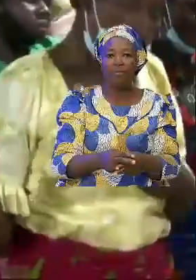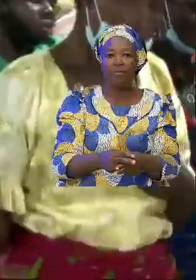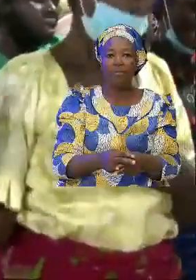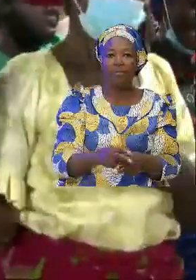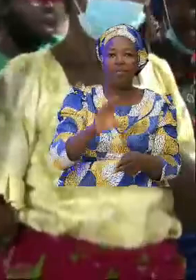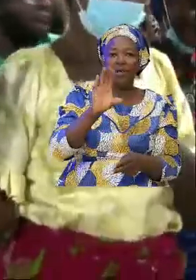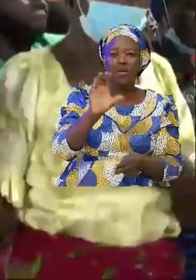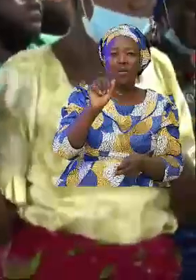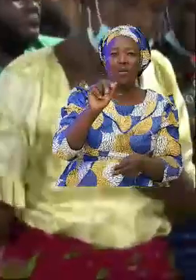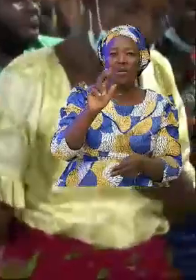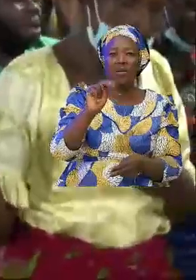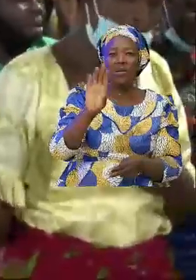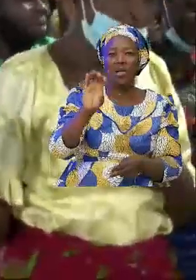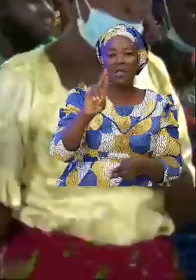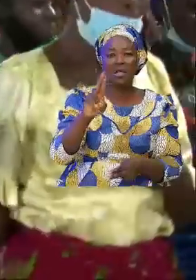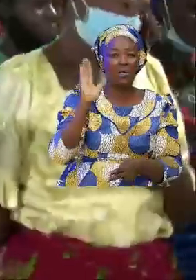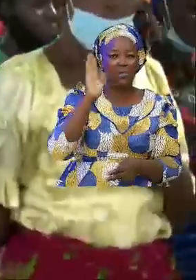tonight.